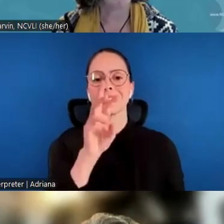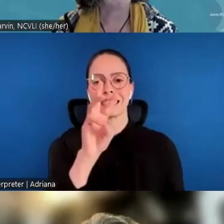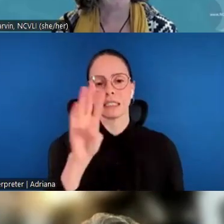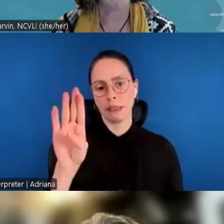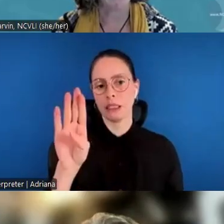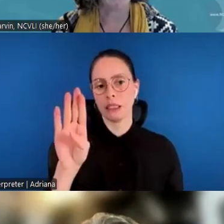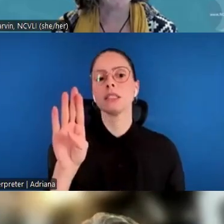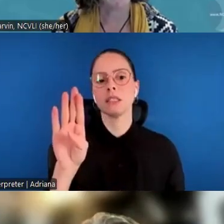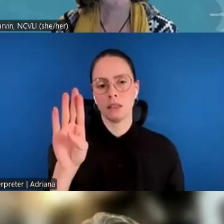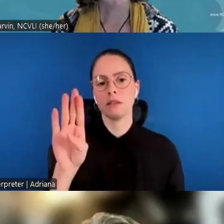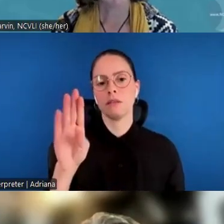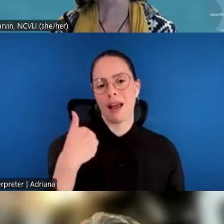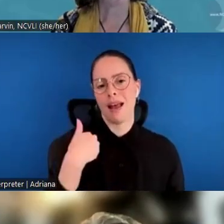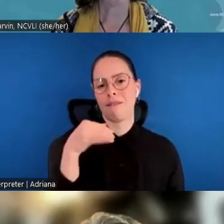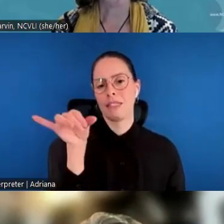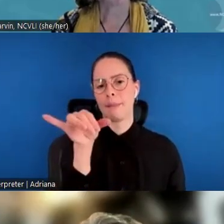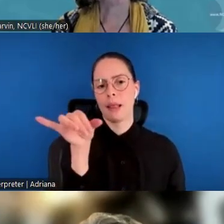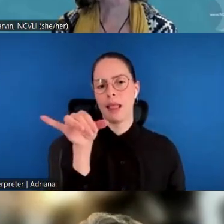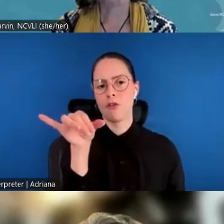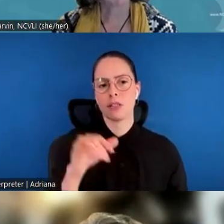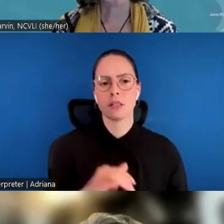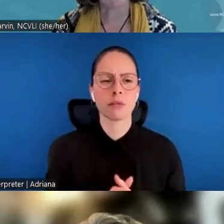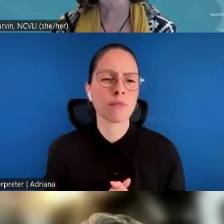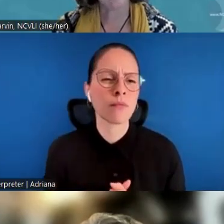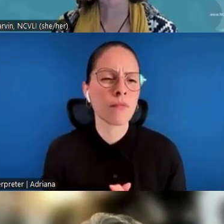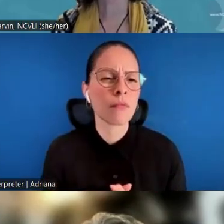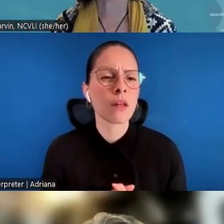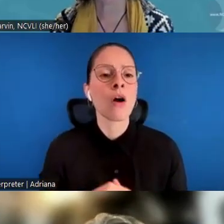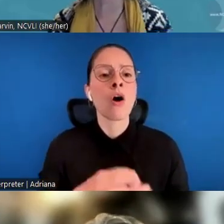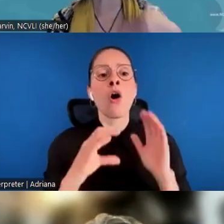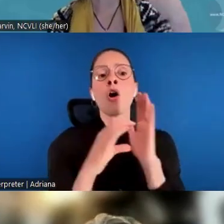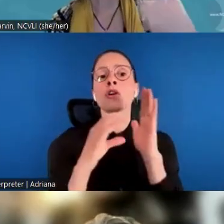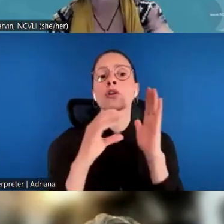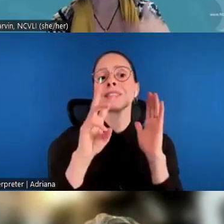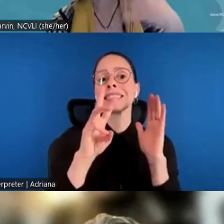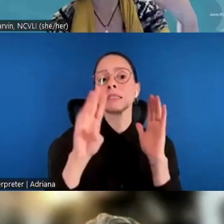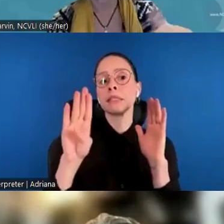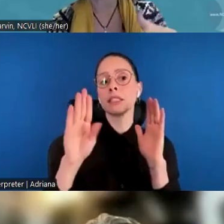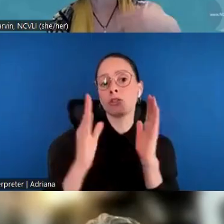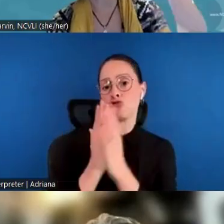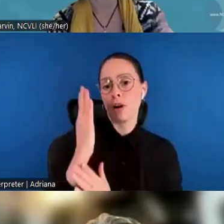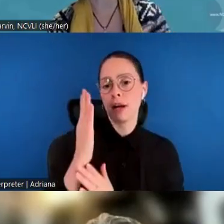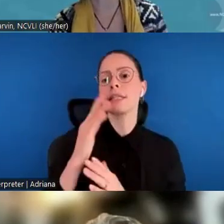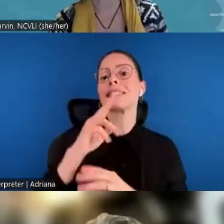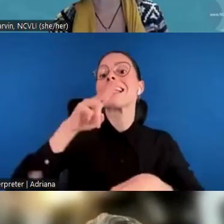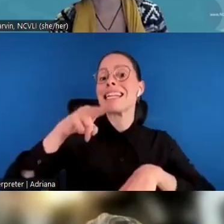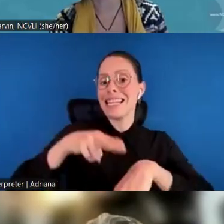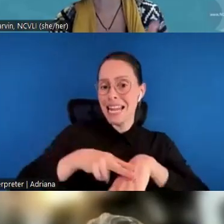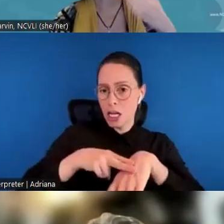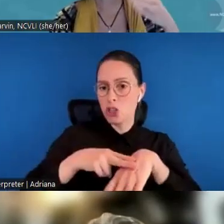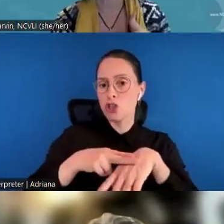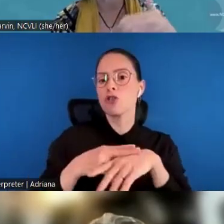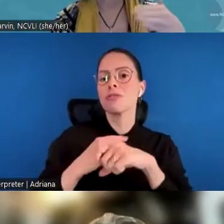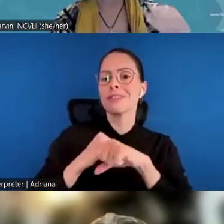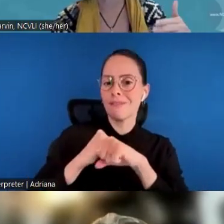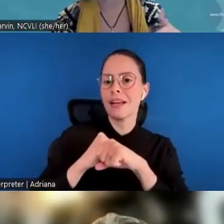are similarities. So Article 6B rights, again, this is the National Defense Authorization